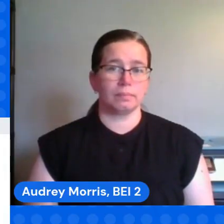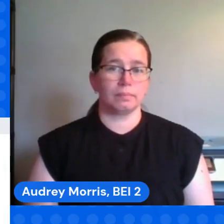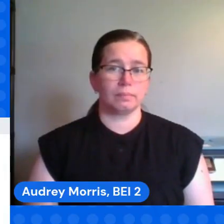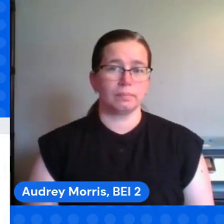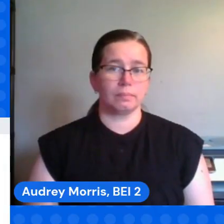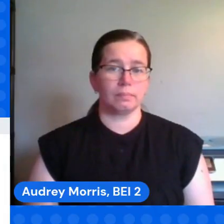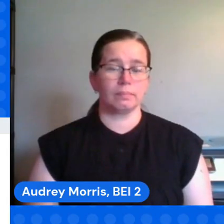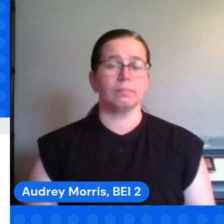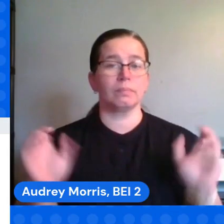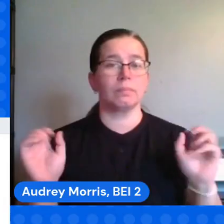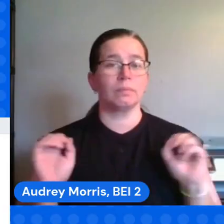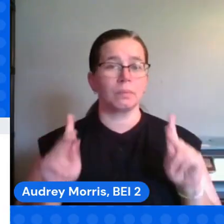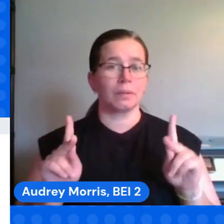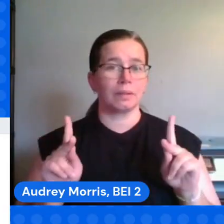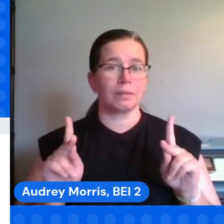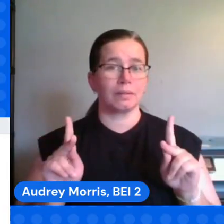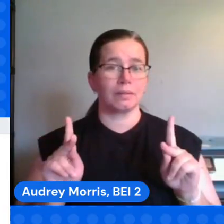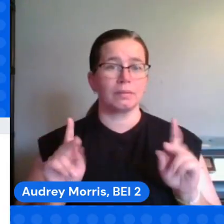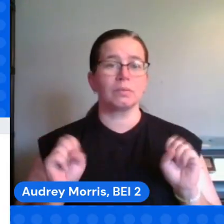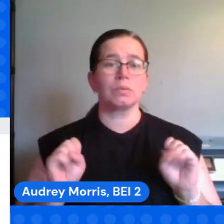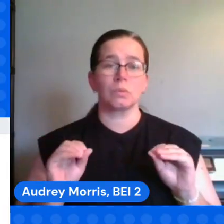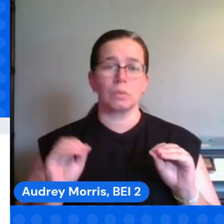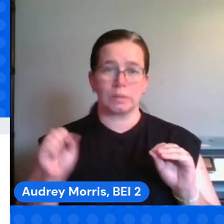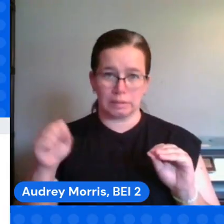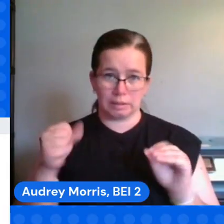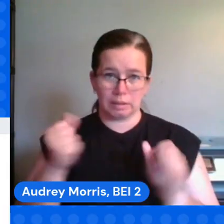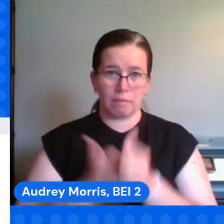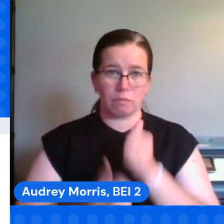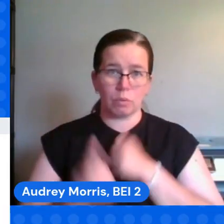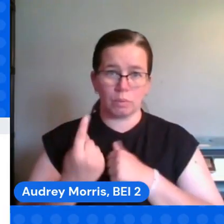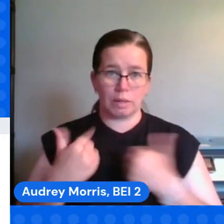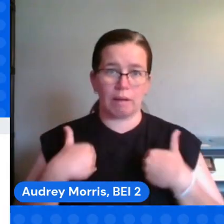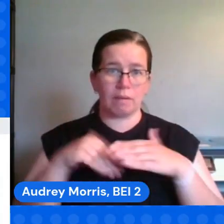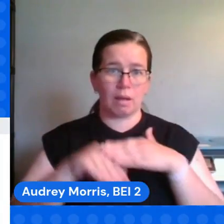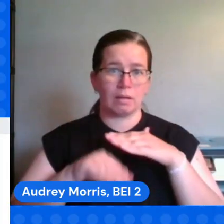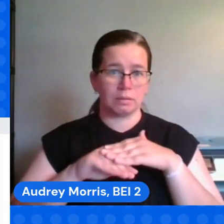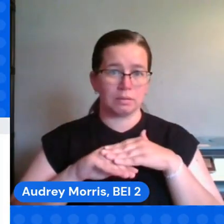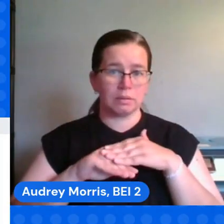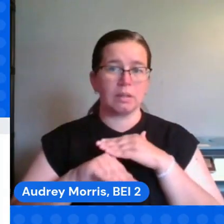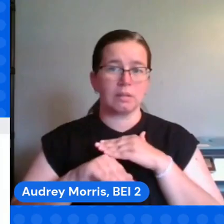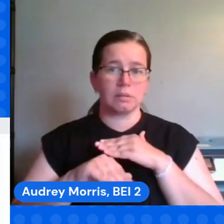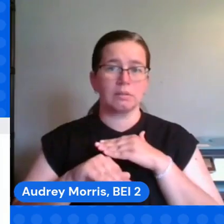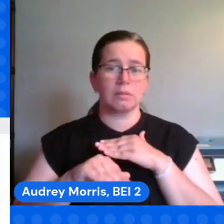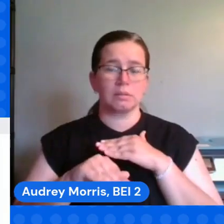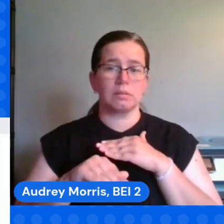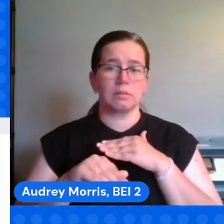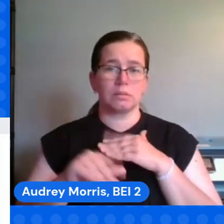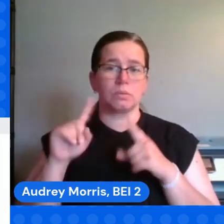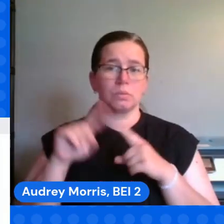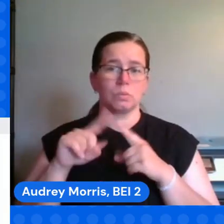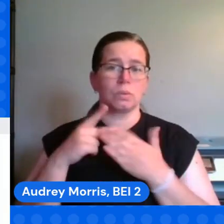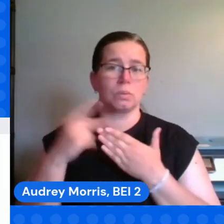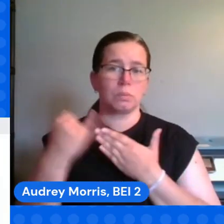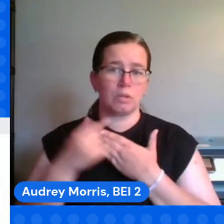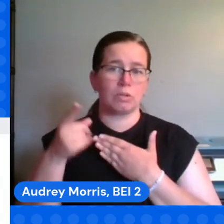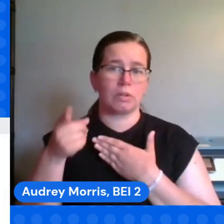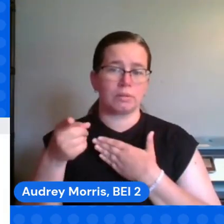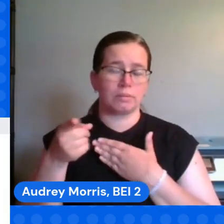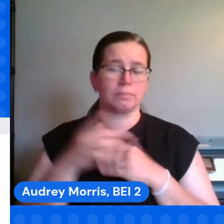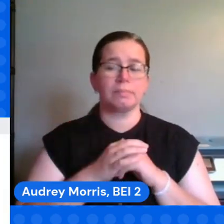okay, so yeah, so everyone should have access uh, to the project at this point.